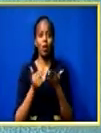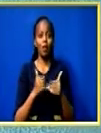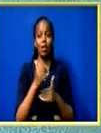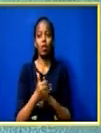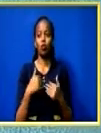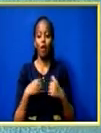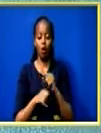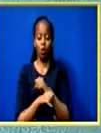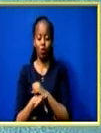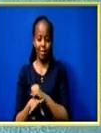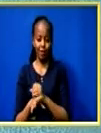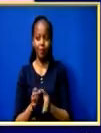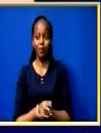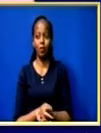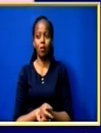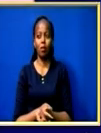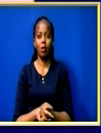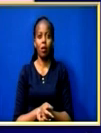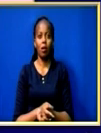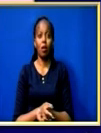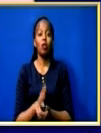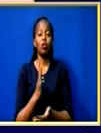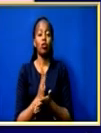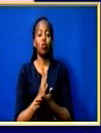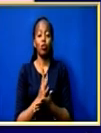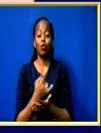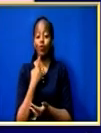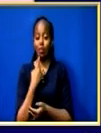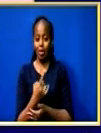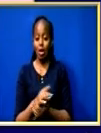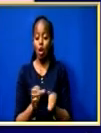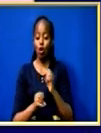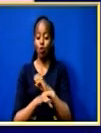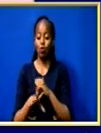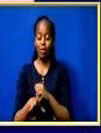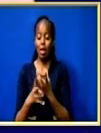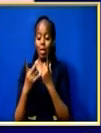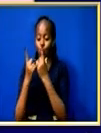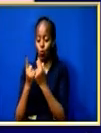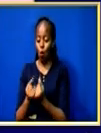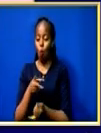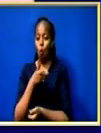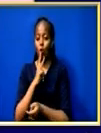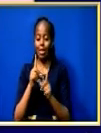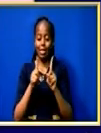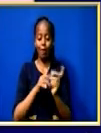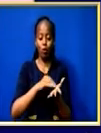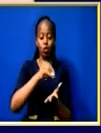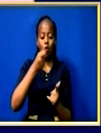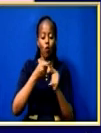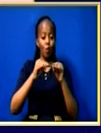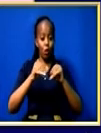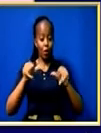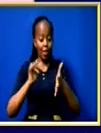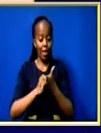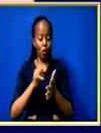We come to the roots. The roots are actually, as you've said, the roots absorb water and mineral salt from the soil. Great.